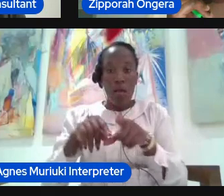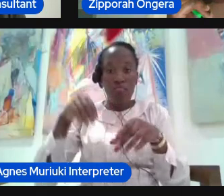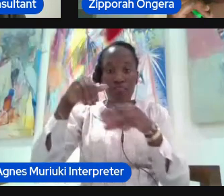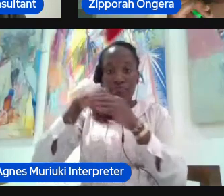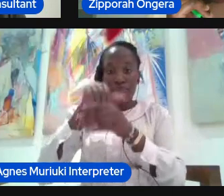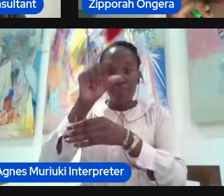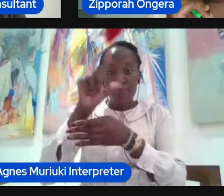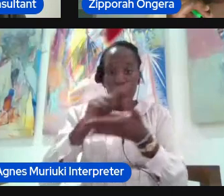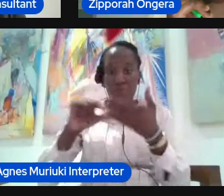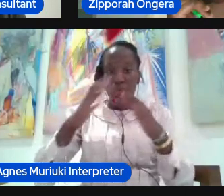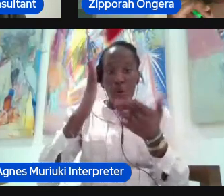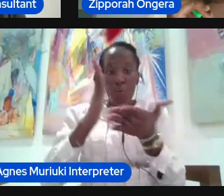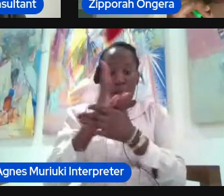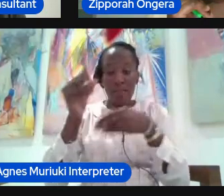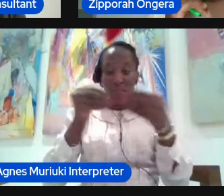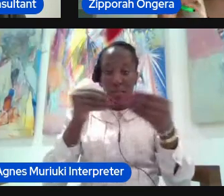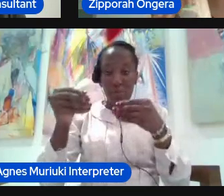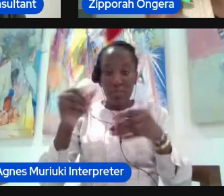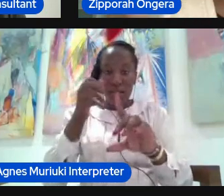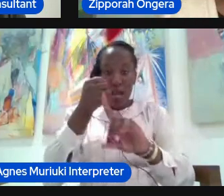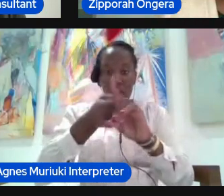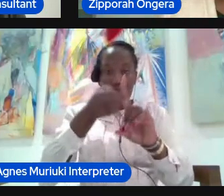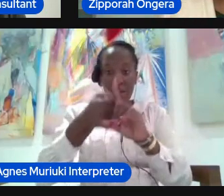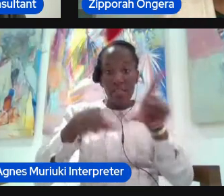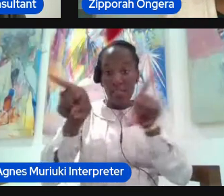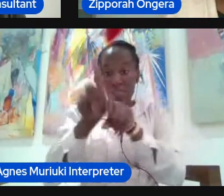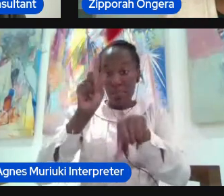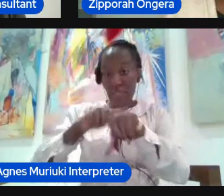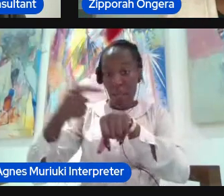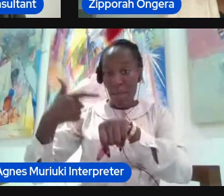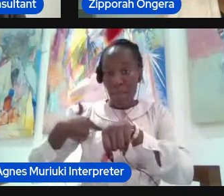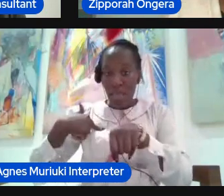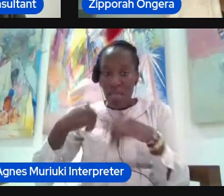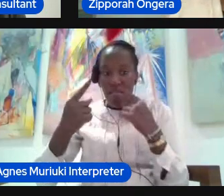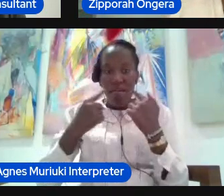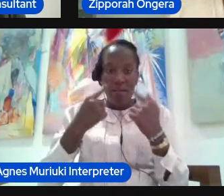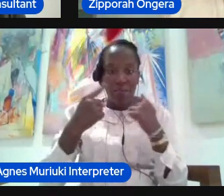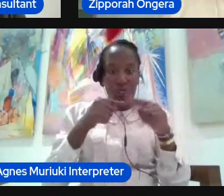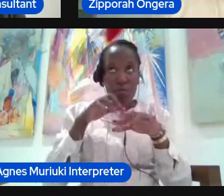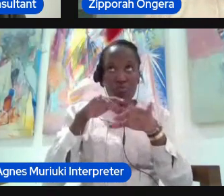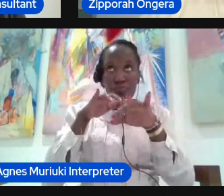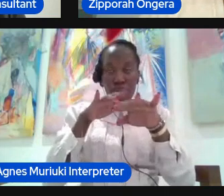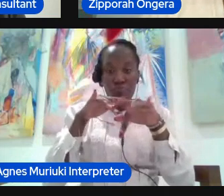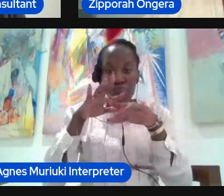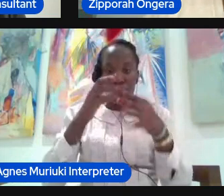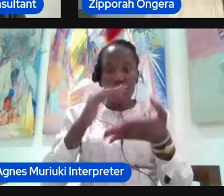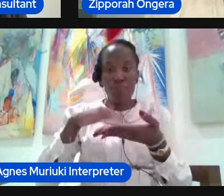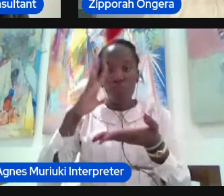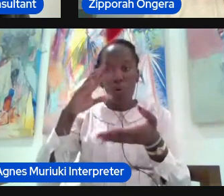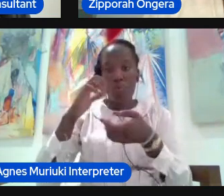advocate and a person who stammers. Welcome, and I'm looking forward to engaging with you more.